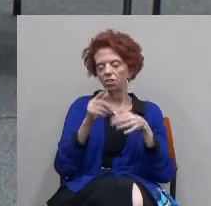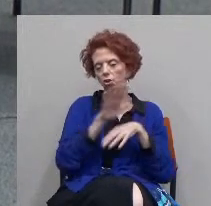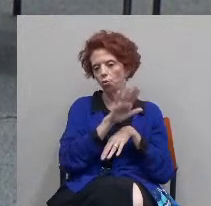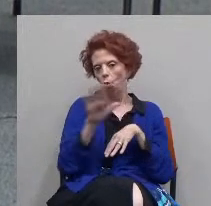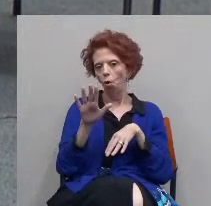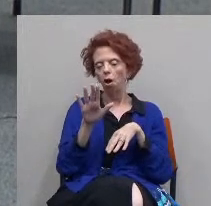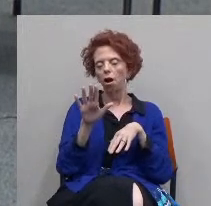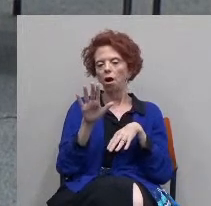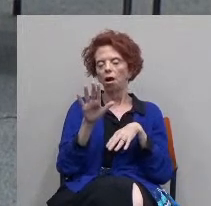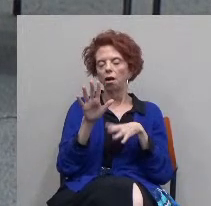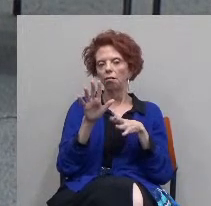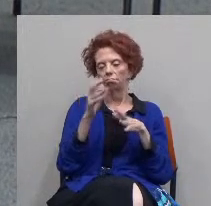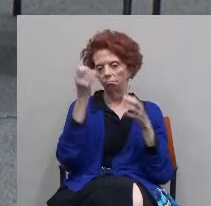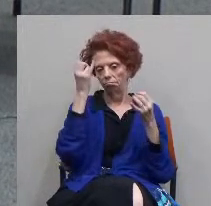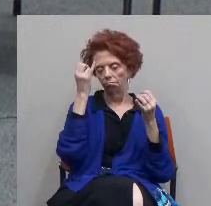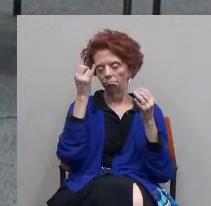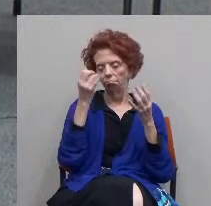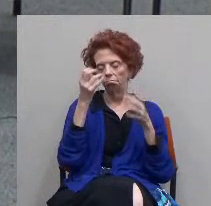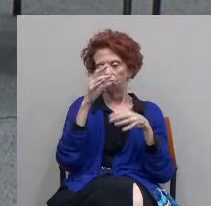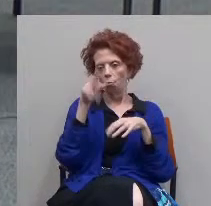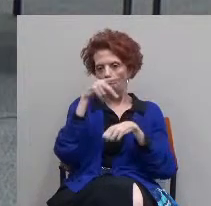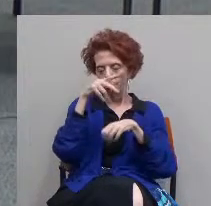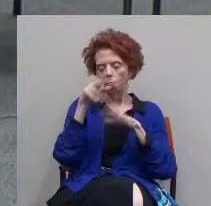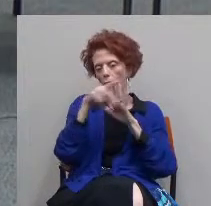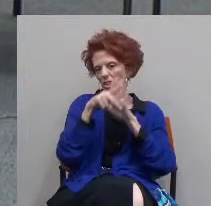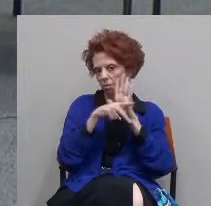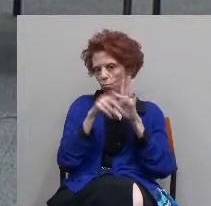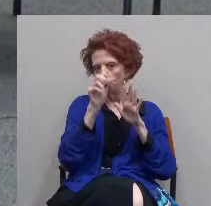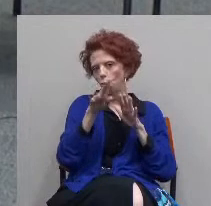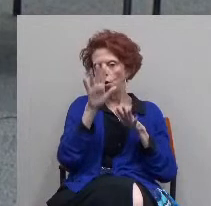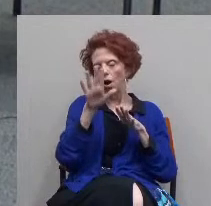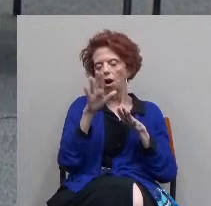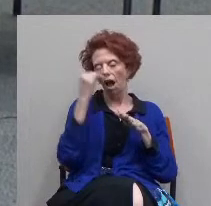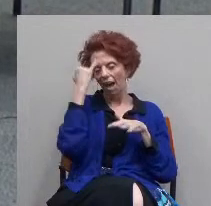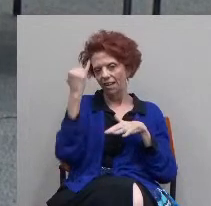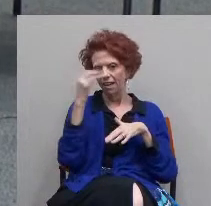your principles as we go into this legislative session,